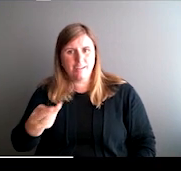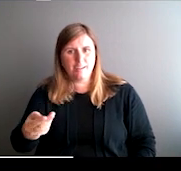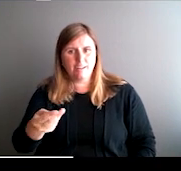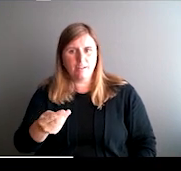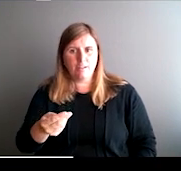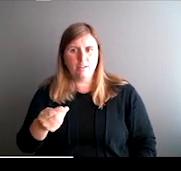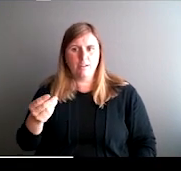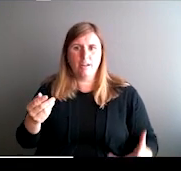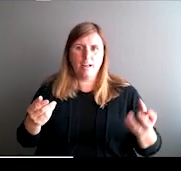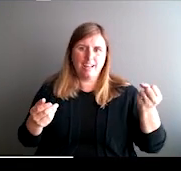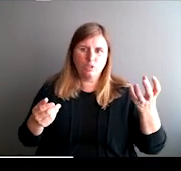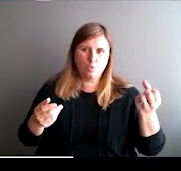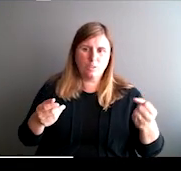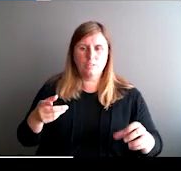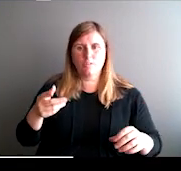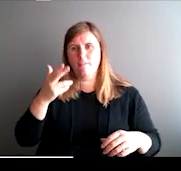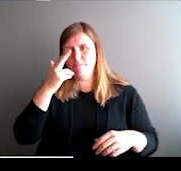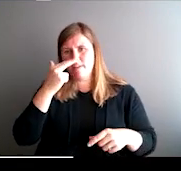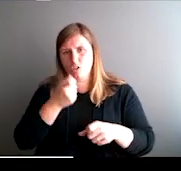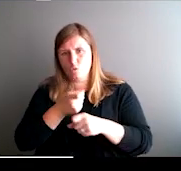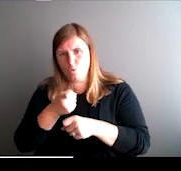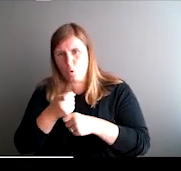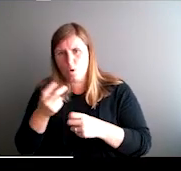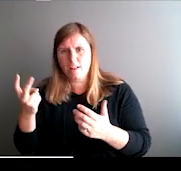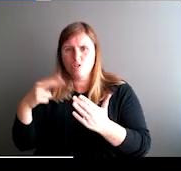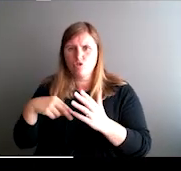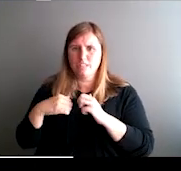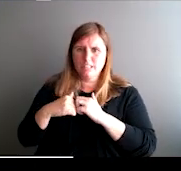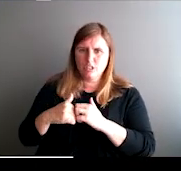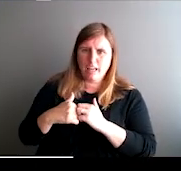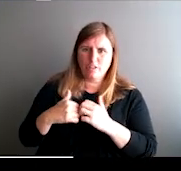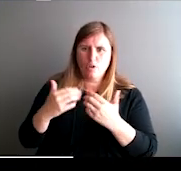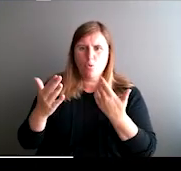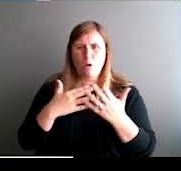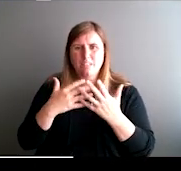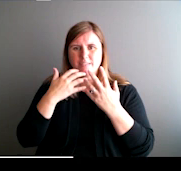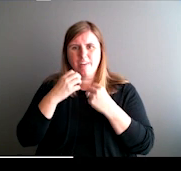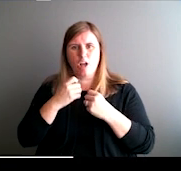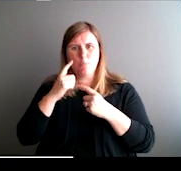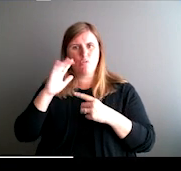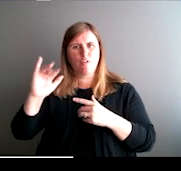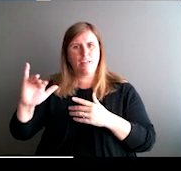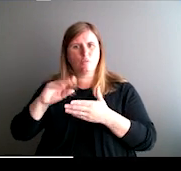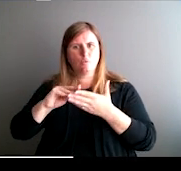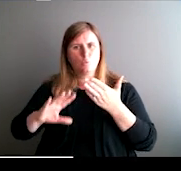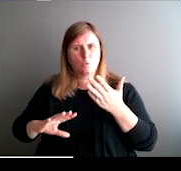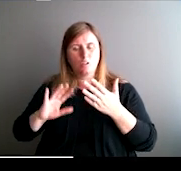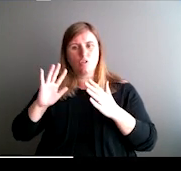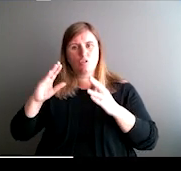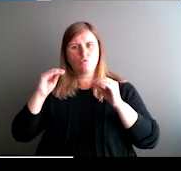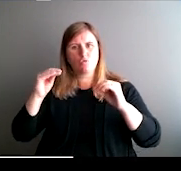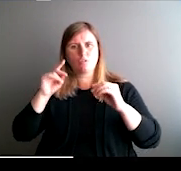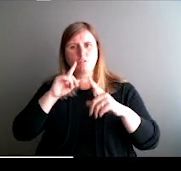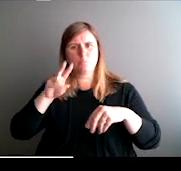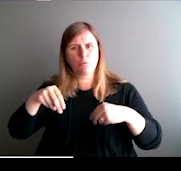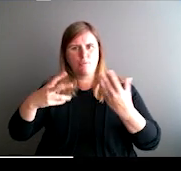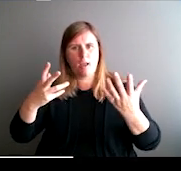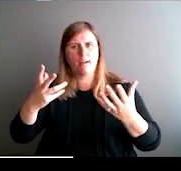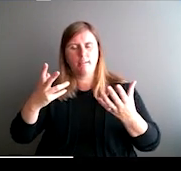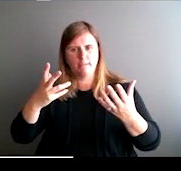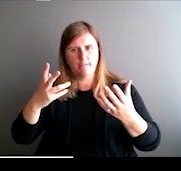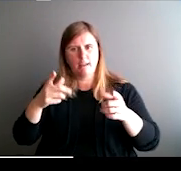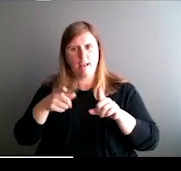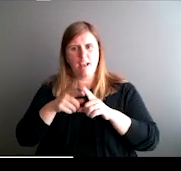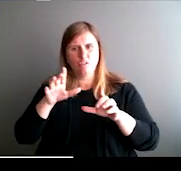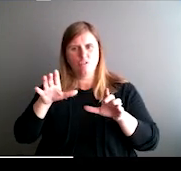head squeeze, here's a funny joke, here, let's read together. Depending on what's valuable for the student, the instructor is providing that